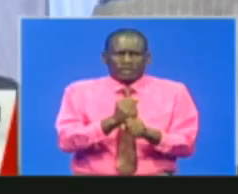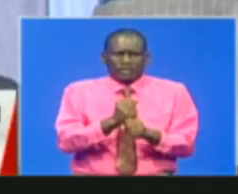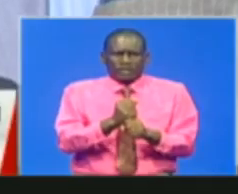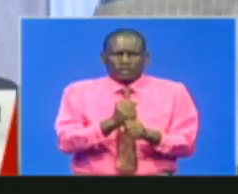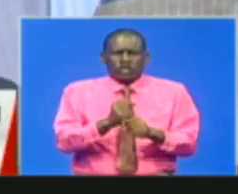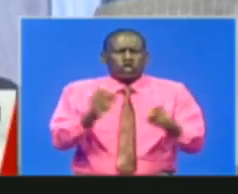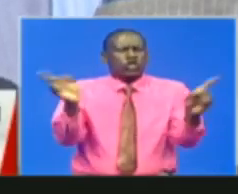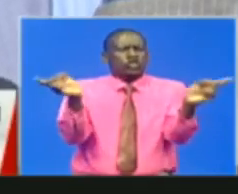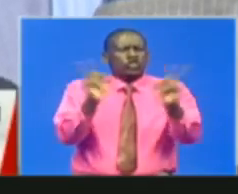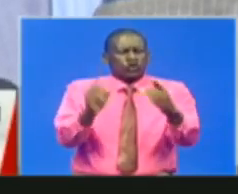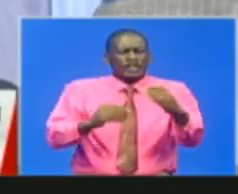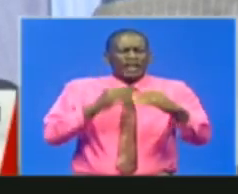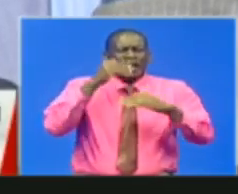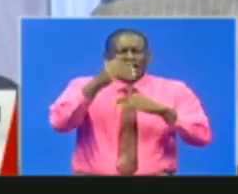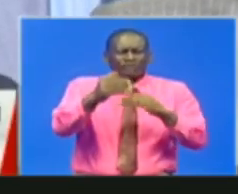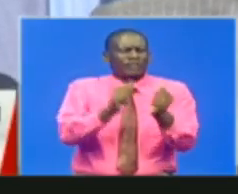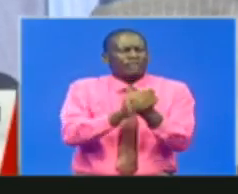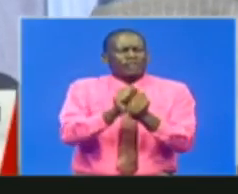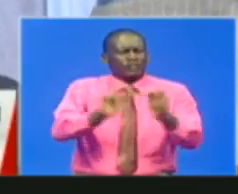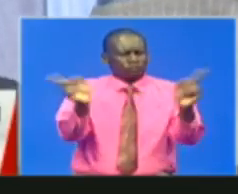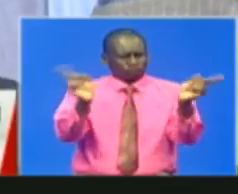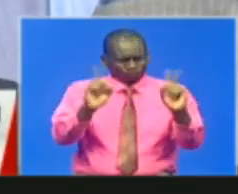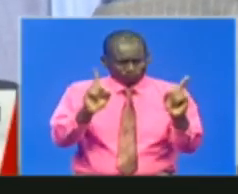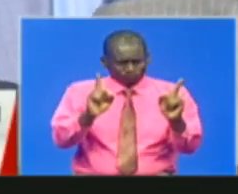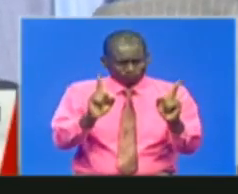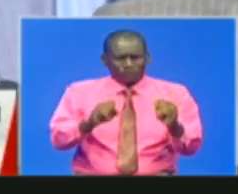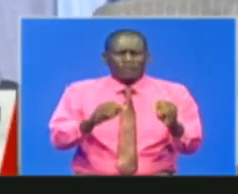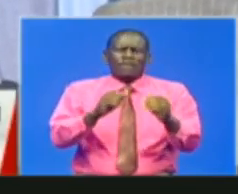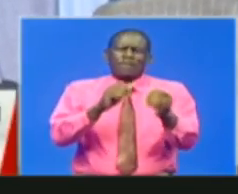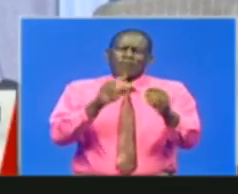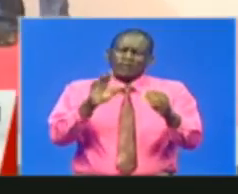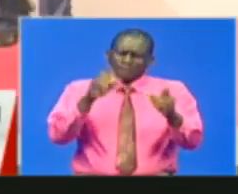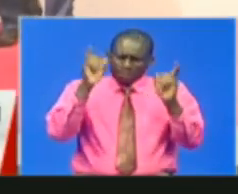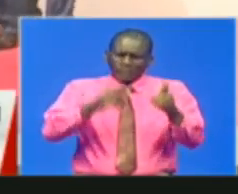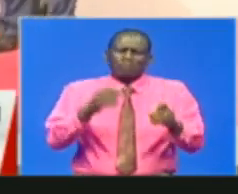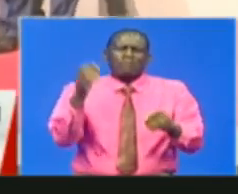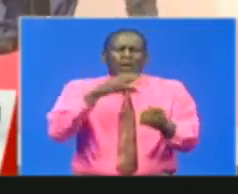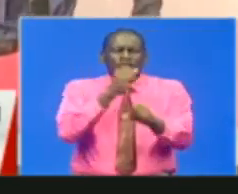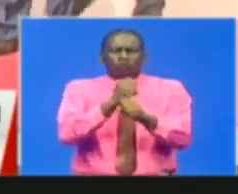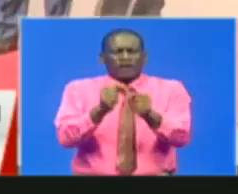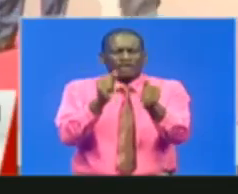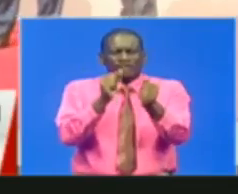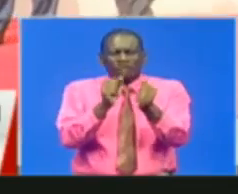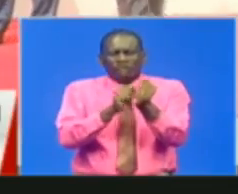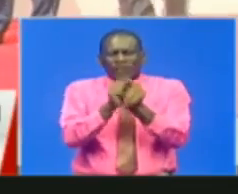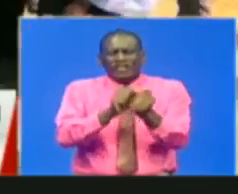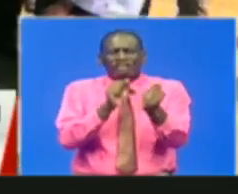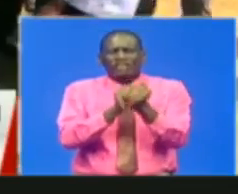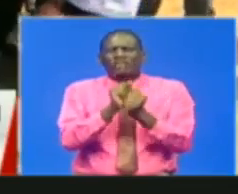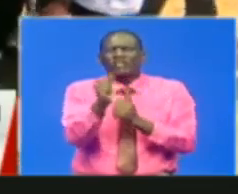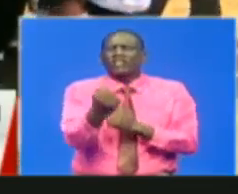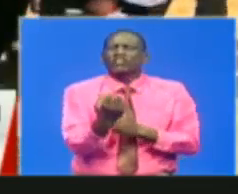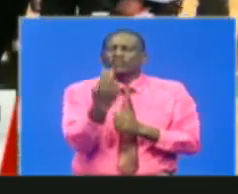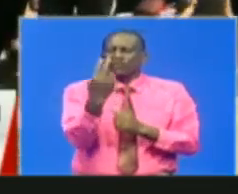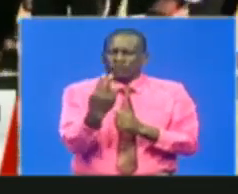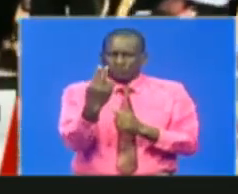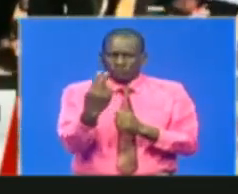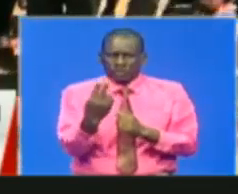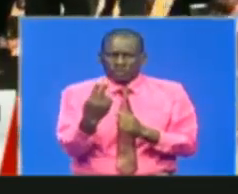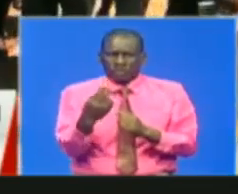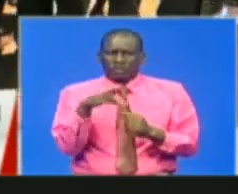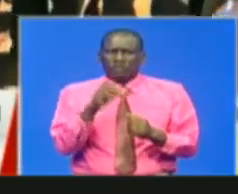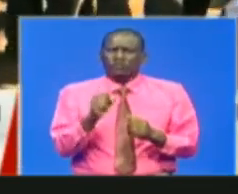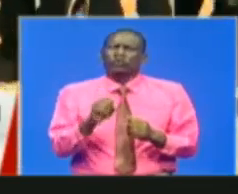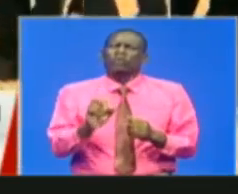not later than Friday, the 15th of February. The president accuses the nurses and their leaders of failing to obey